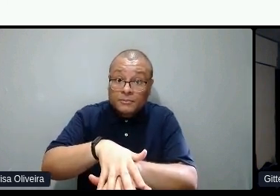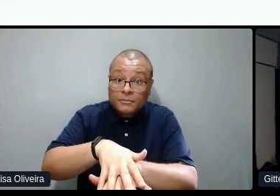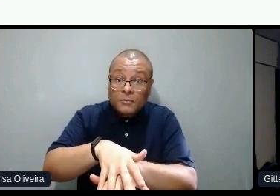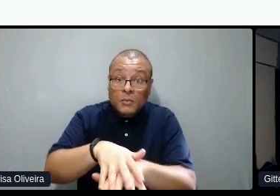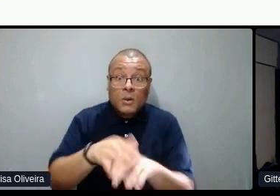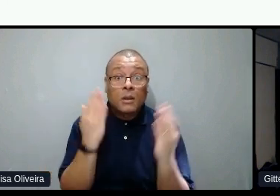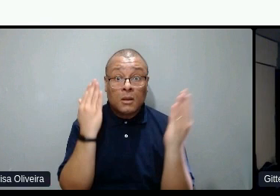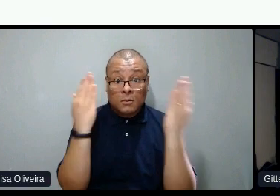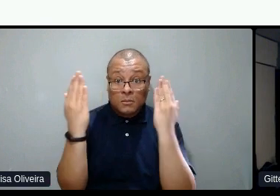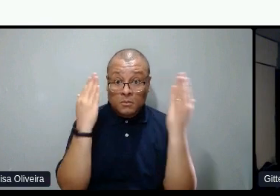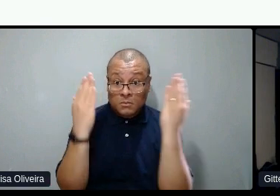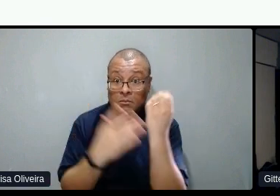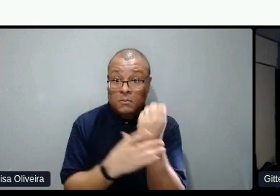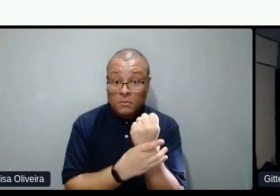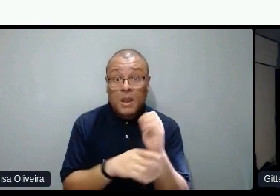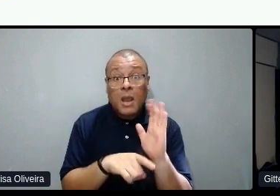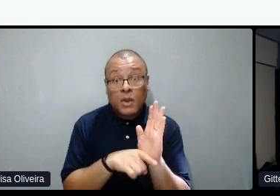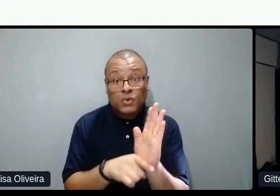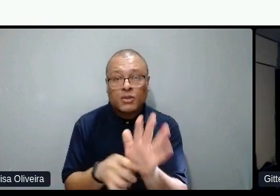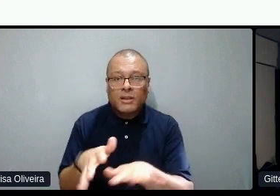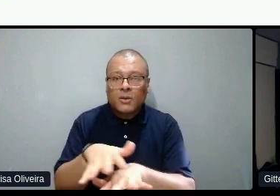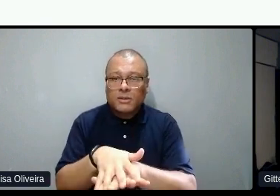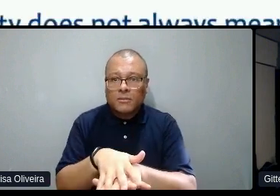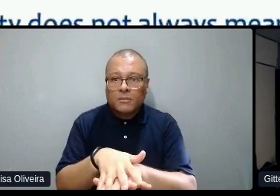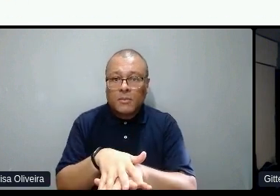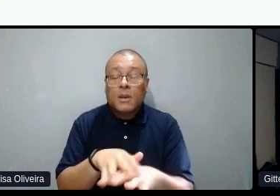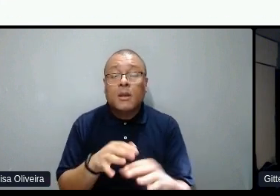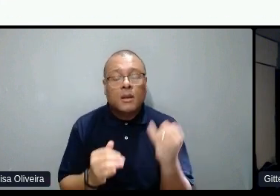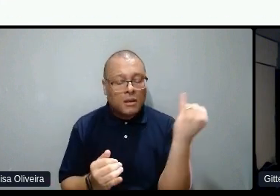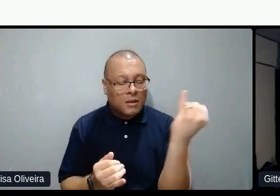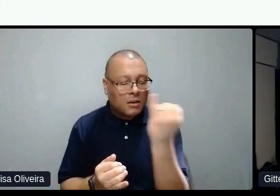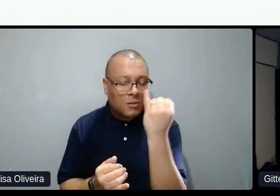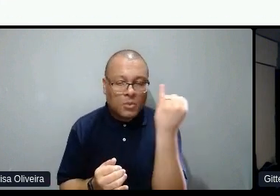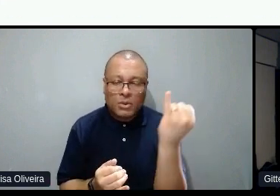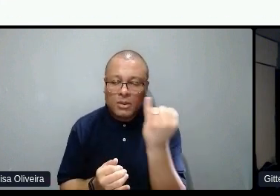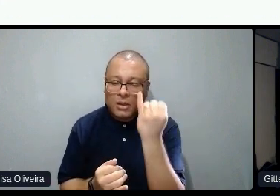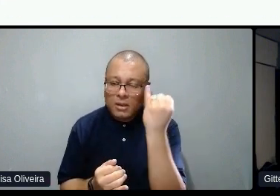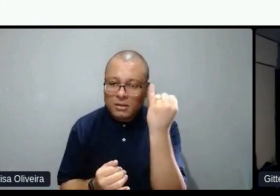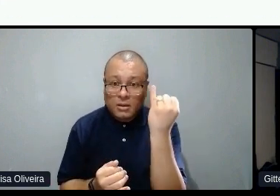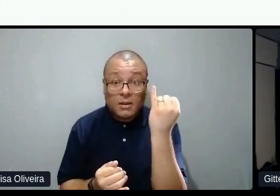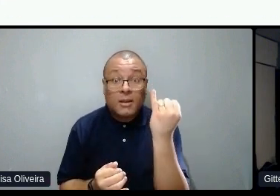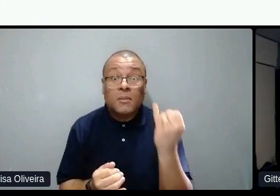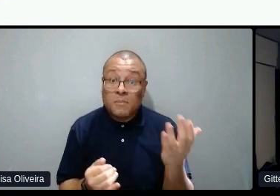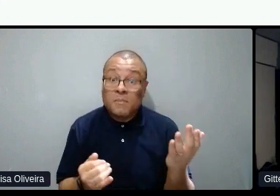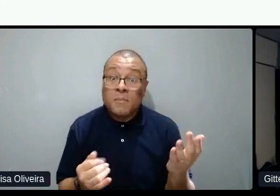Psychological safety helps us include. It is very important, but it's also hard.